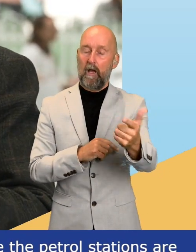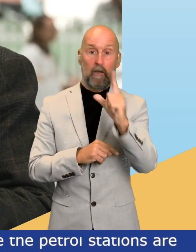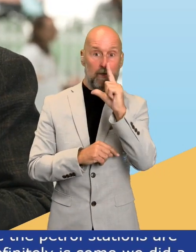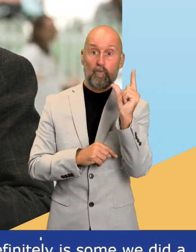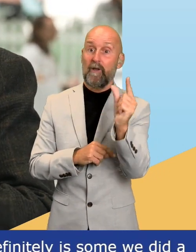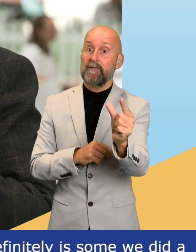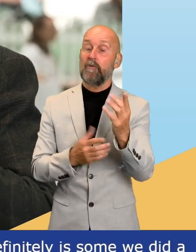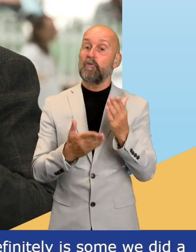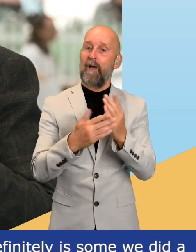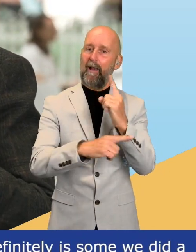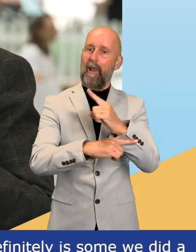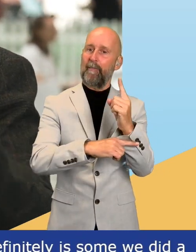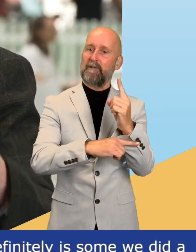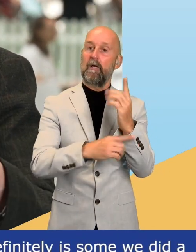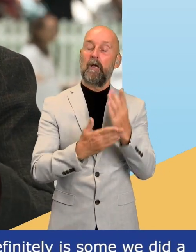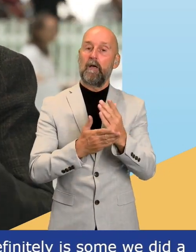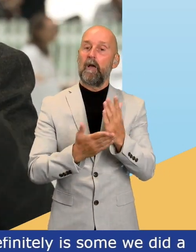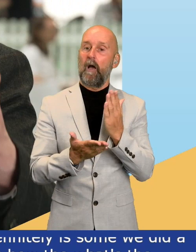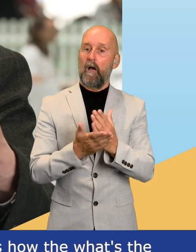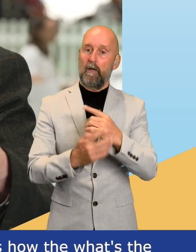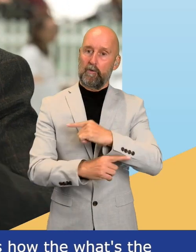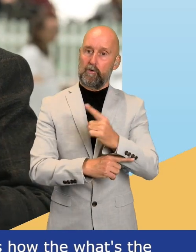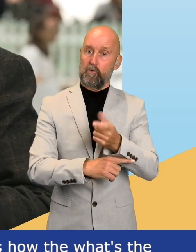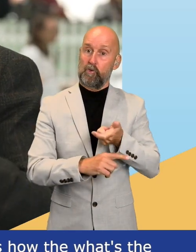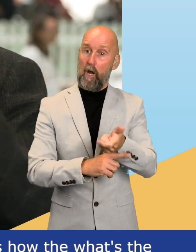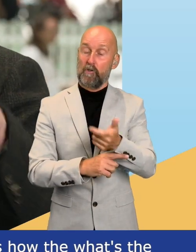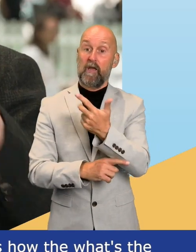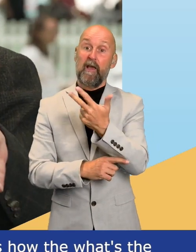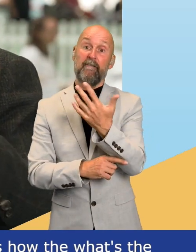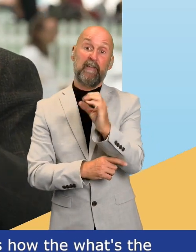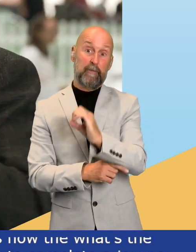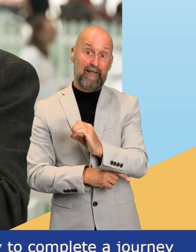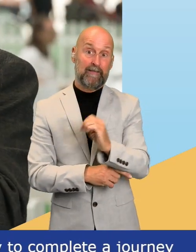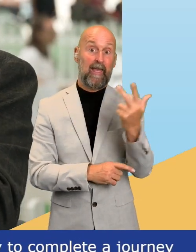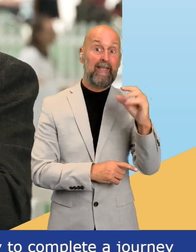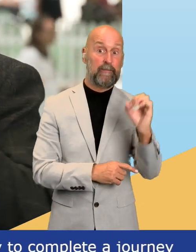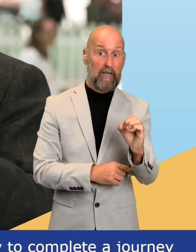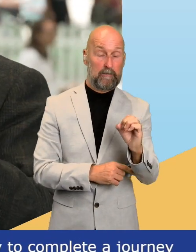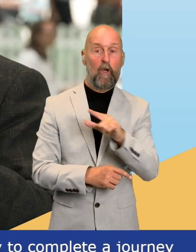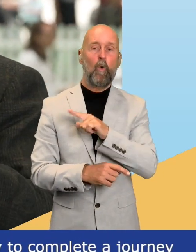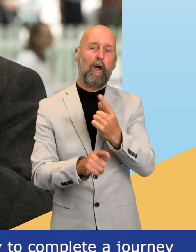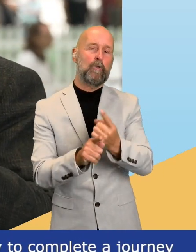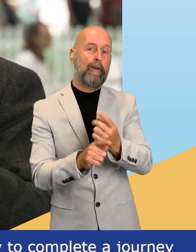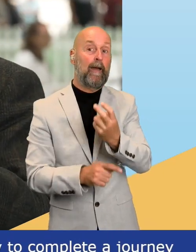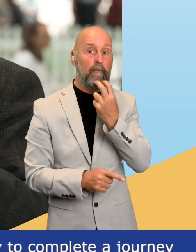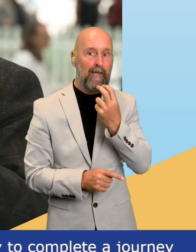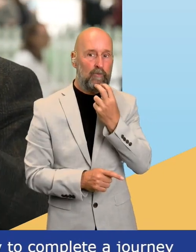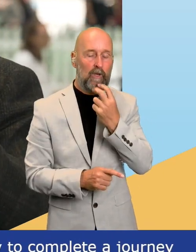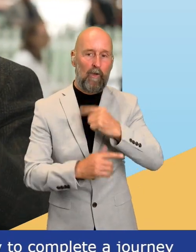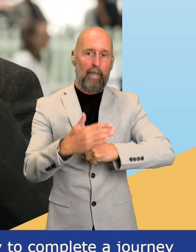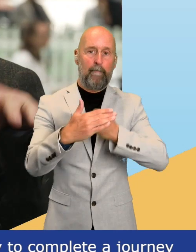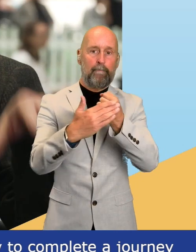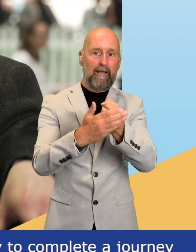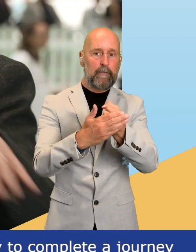but driving at limits, but whether you charge up to 50% or 80%. So the way batteries work, actually, although you'll often see maximum charging speeds